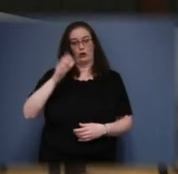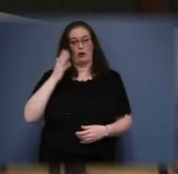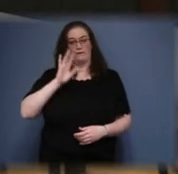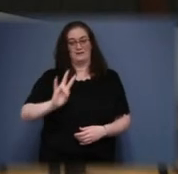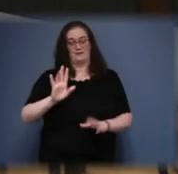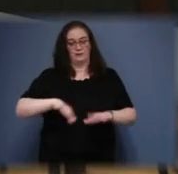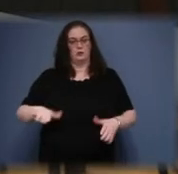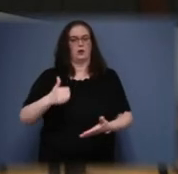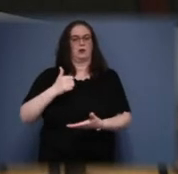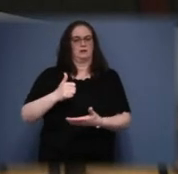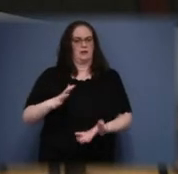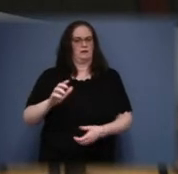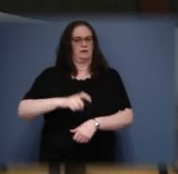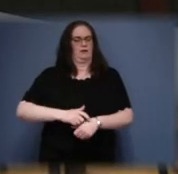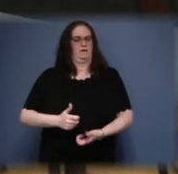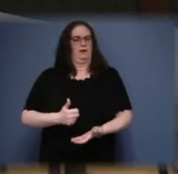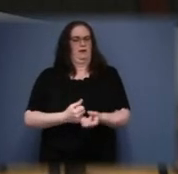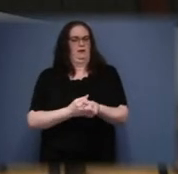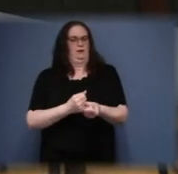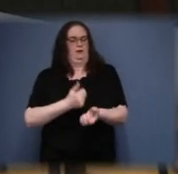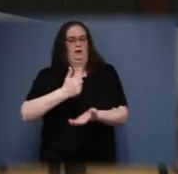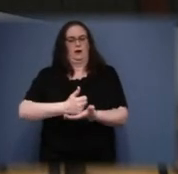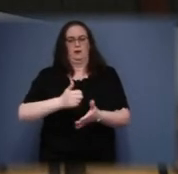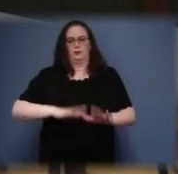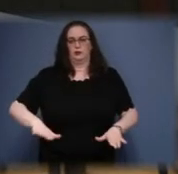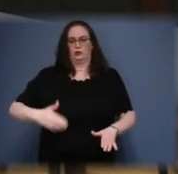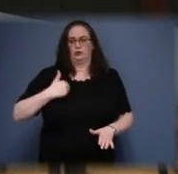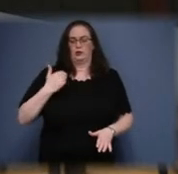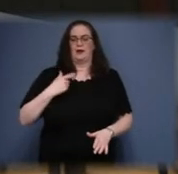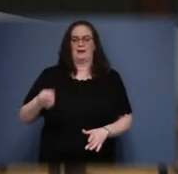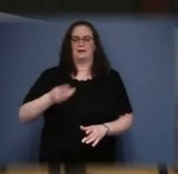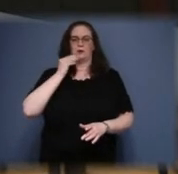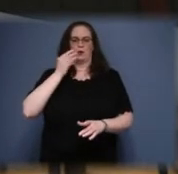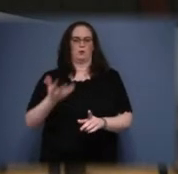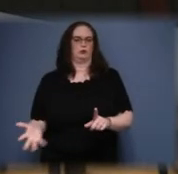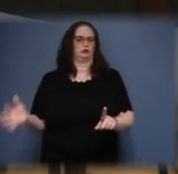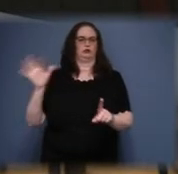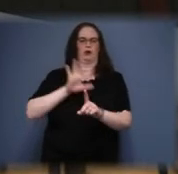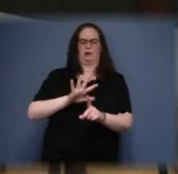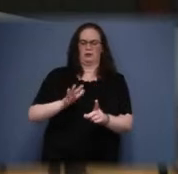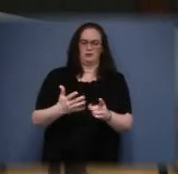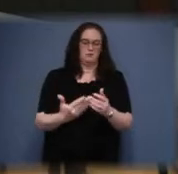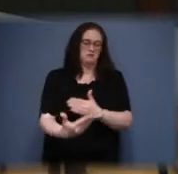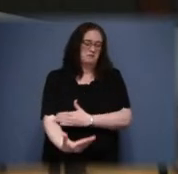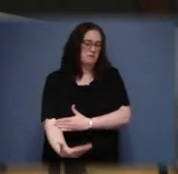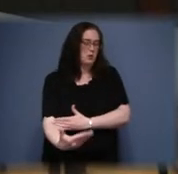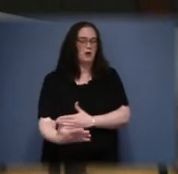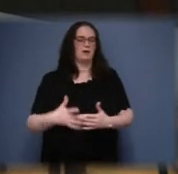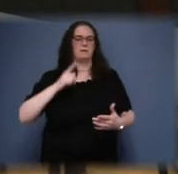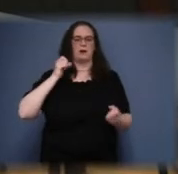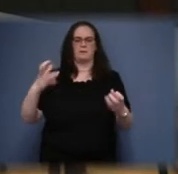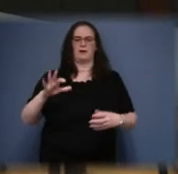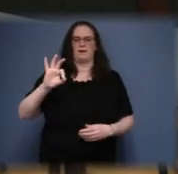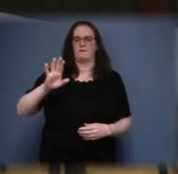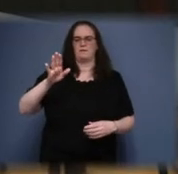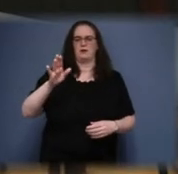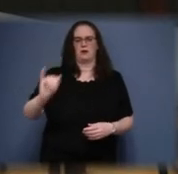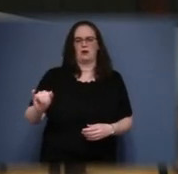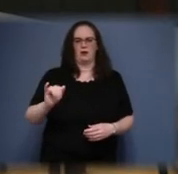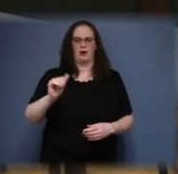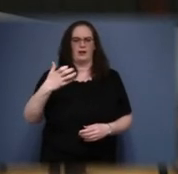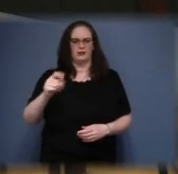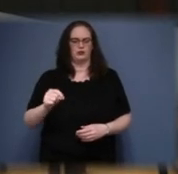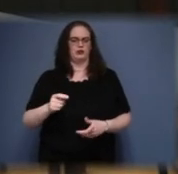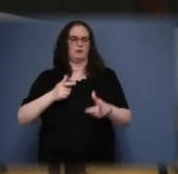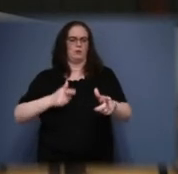helping young children in need, and his home was surrounded at wee hours of the morning by many FBI agents